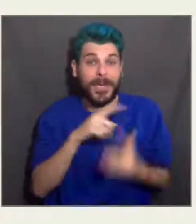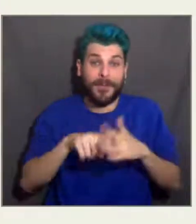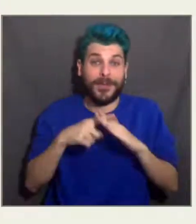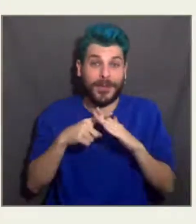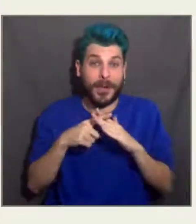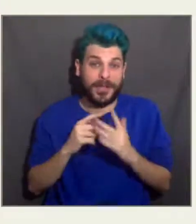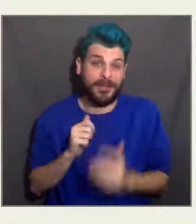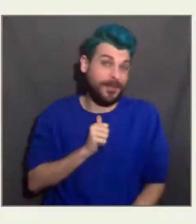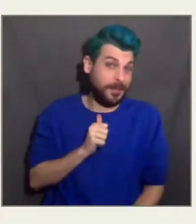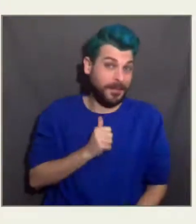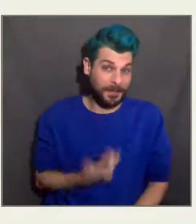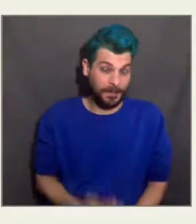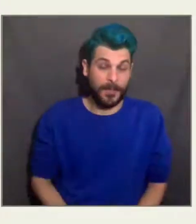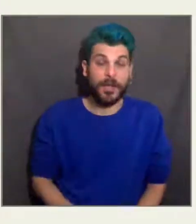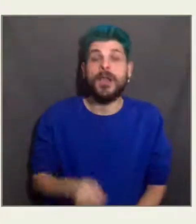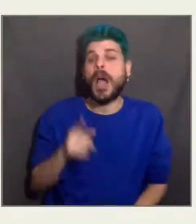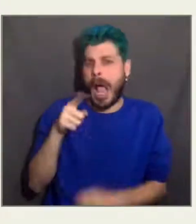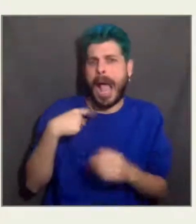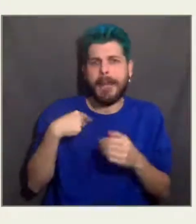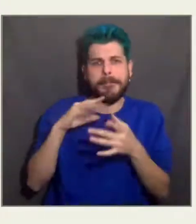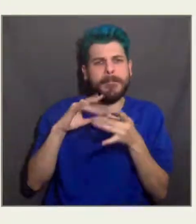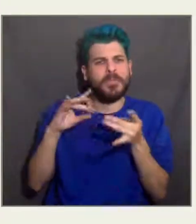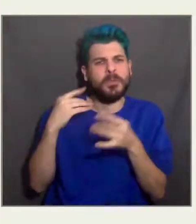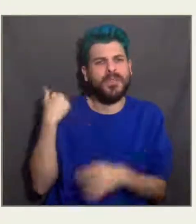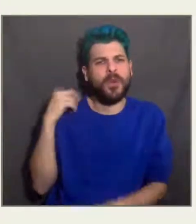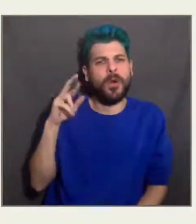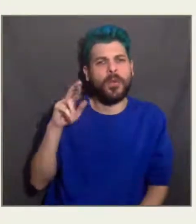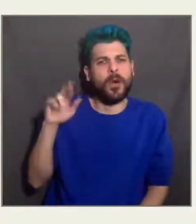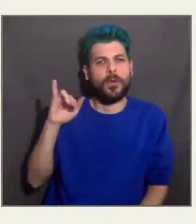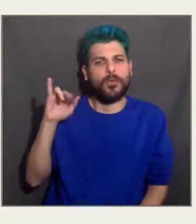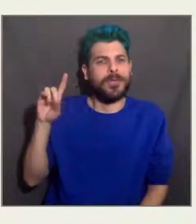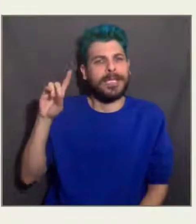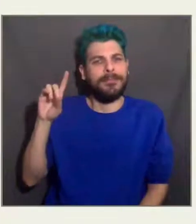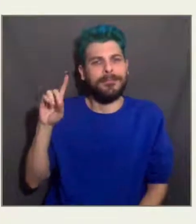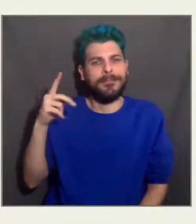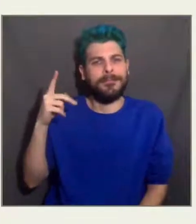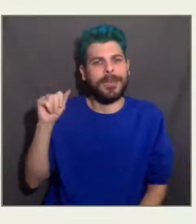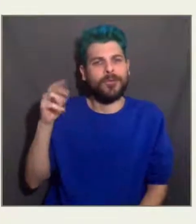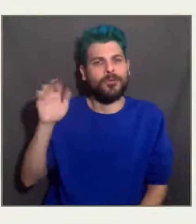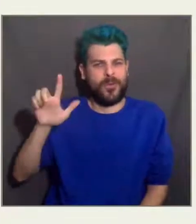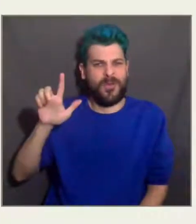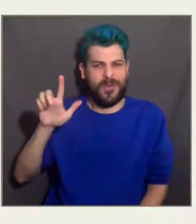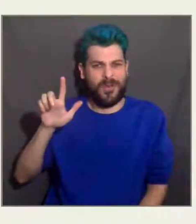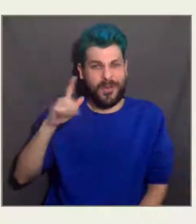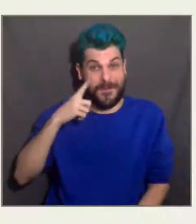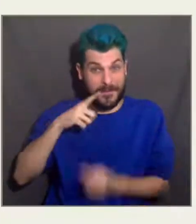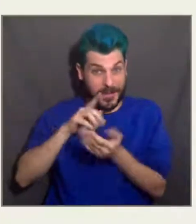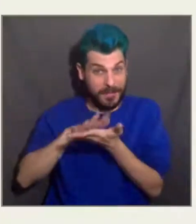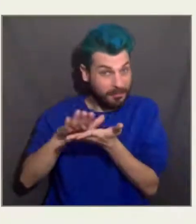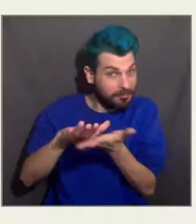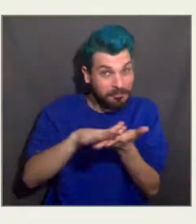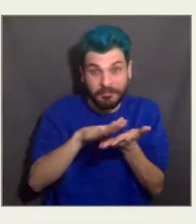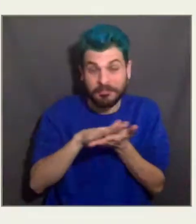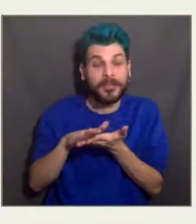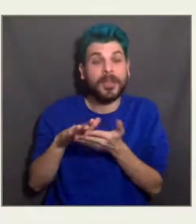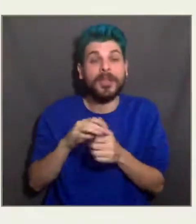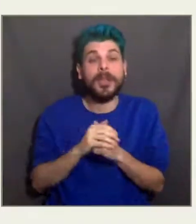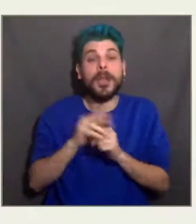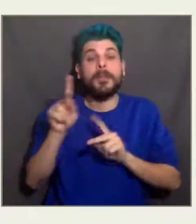RID patrol, one of the requests that Reimagine Oregon asked of everybody was not to use incarcerated